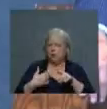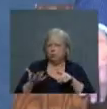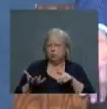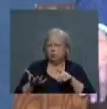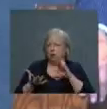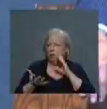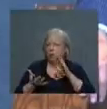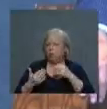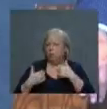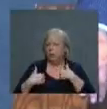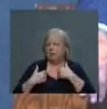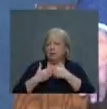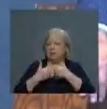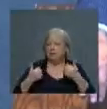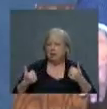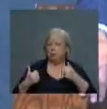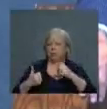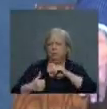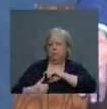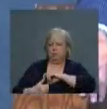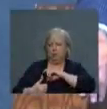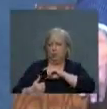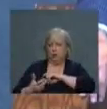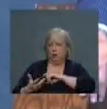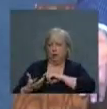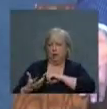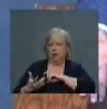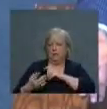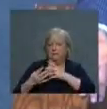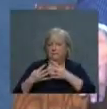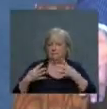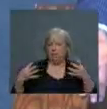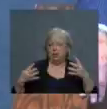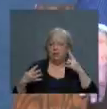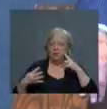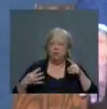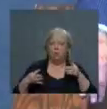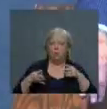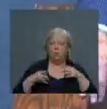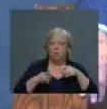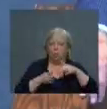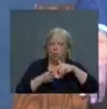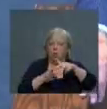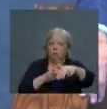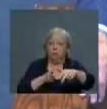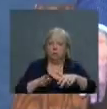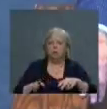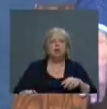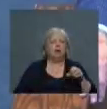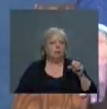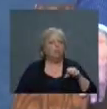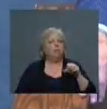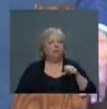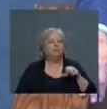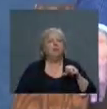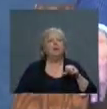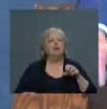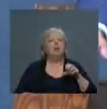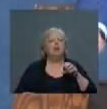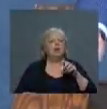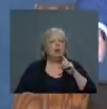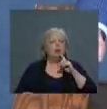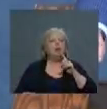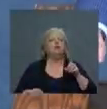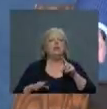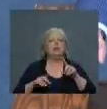going to be a separate security fence for pedestrians? And there is a separate pedestrian fence